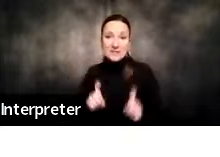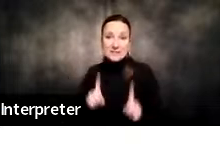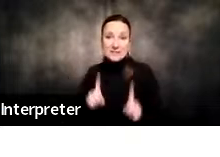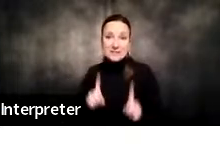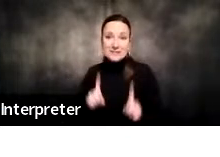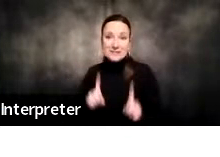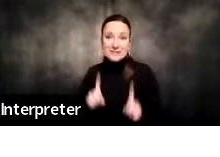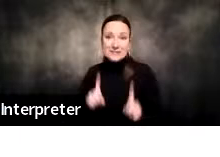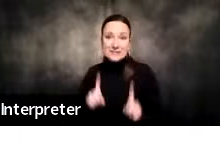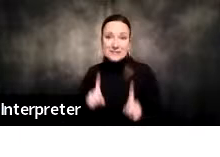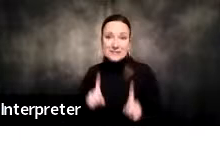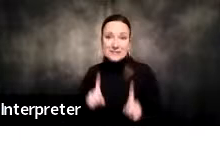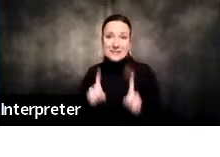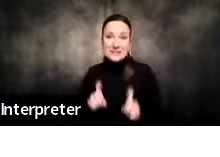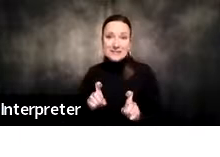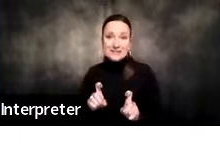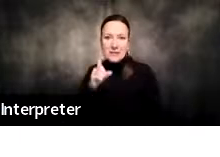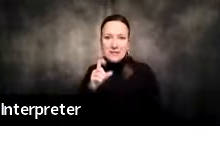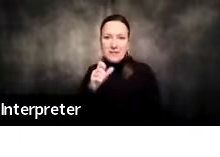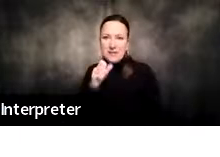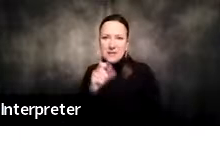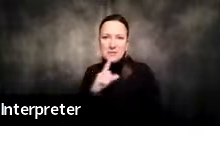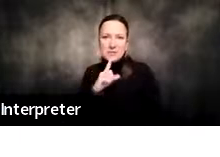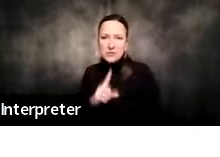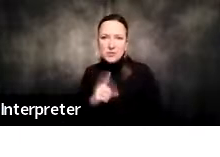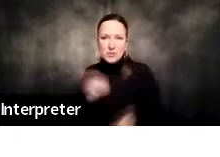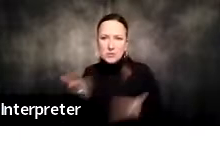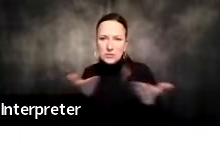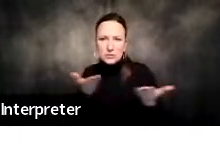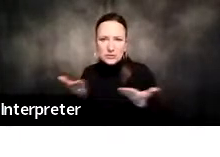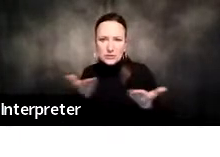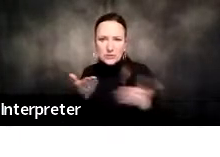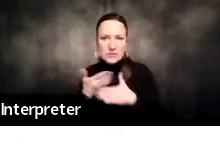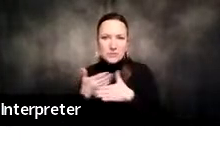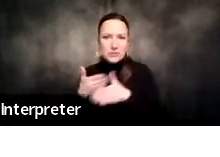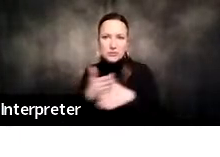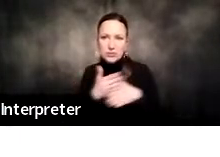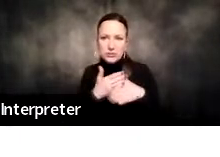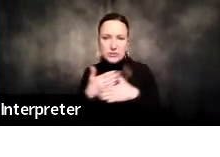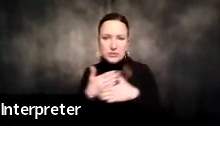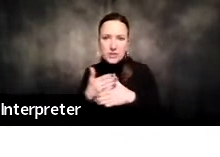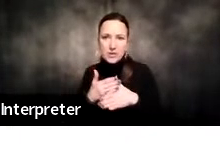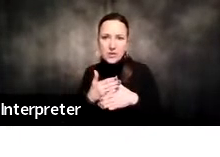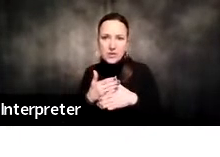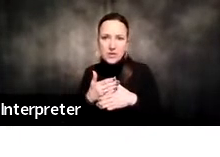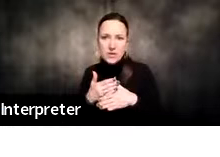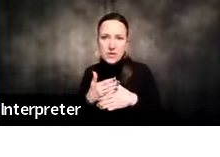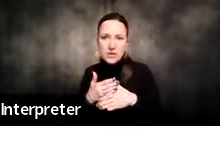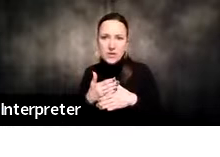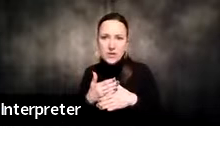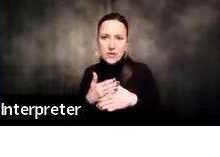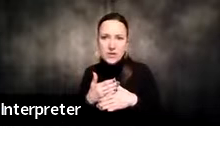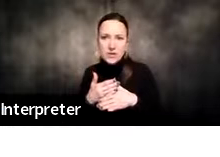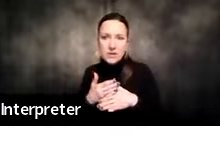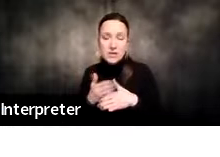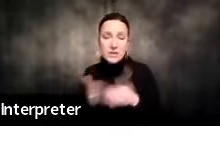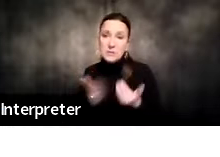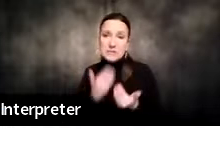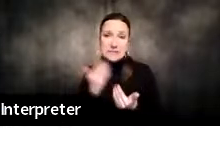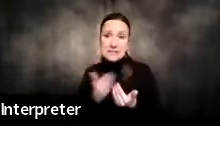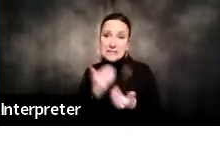little unclear what type of service pipe we might have, and so I just wanted to share with members of the community that it was a relatively easy